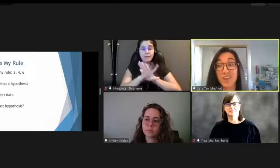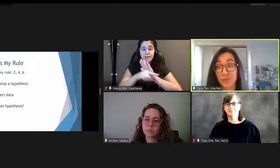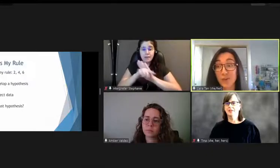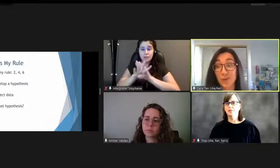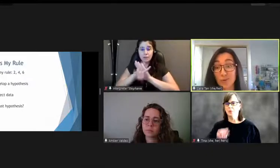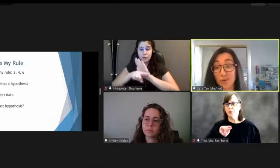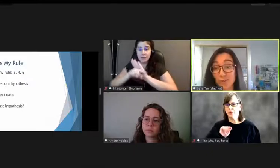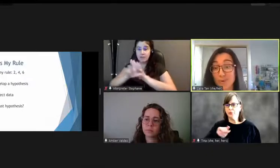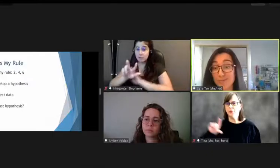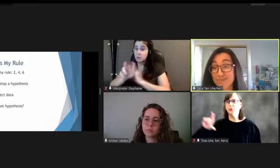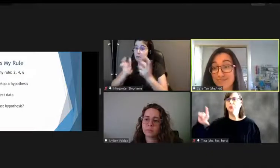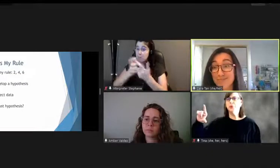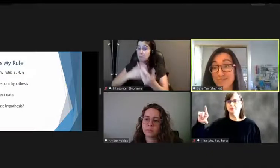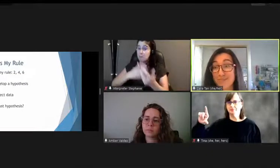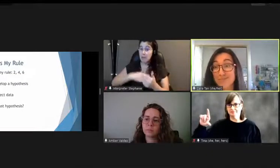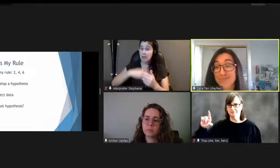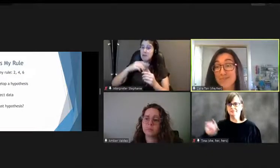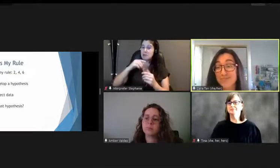-3 does fit my rule.